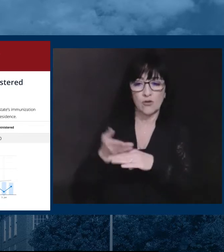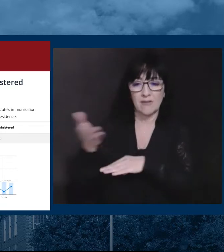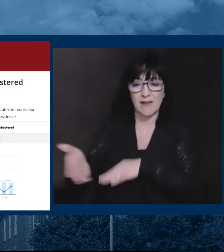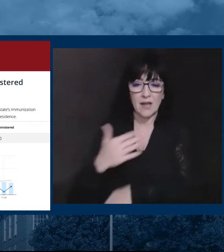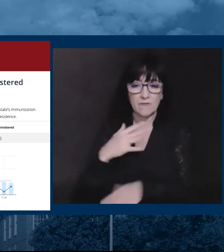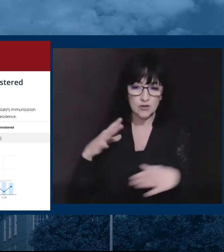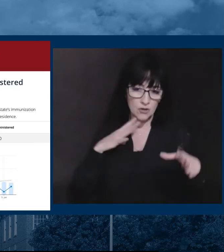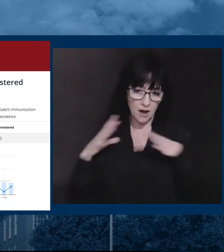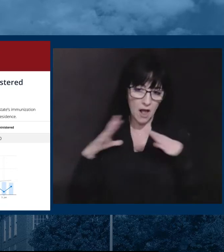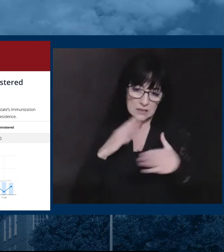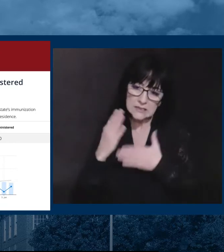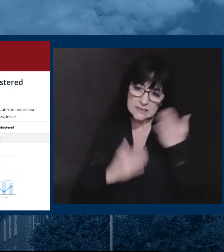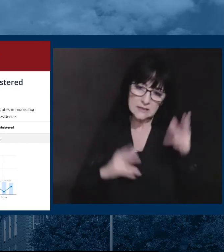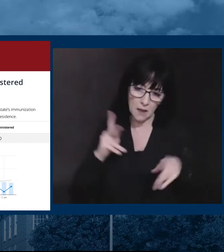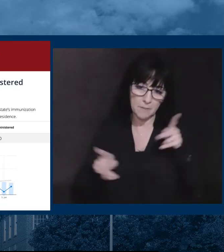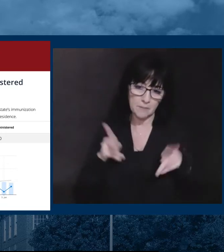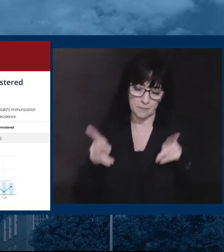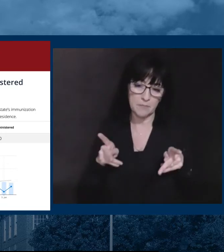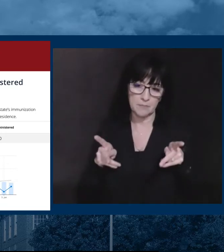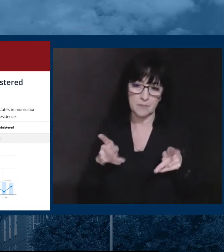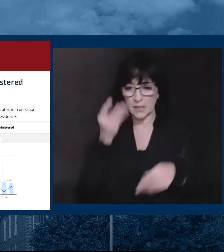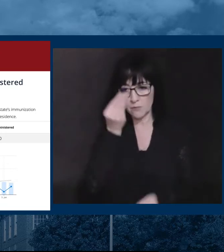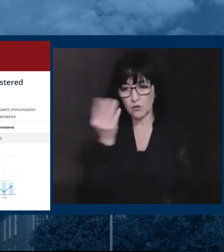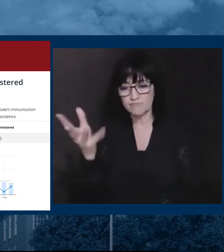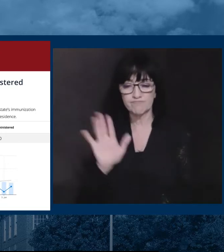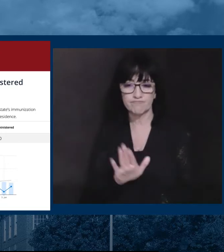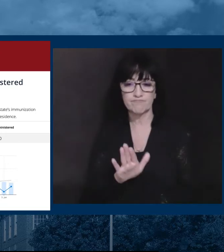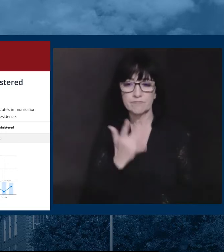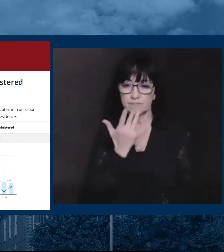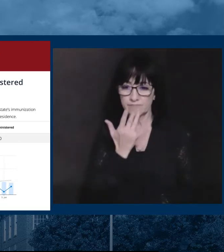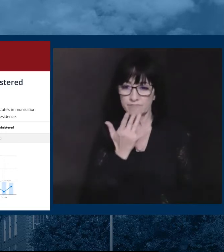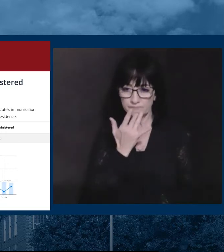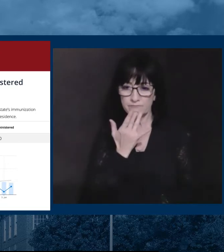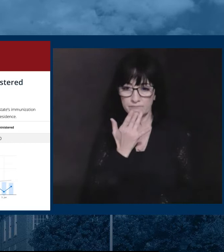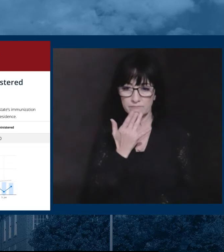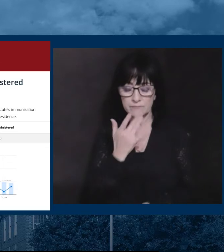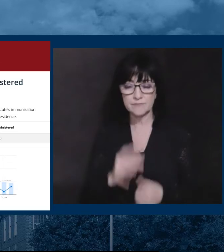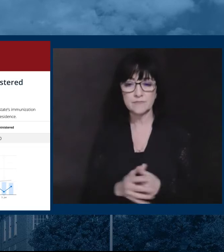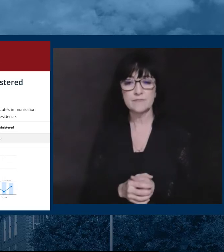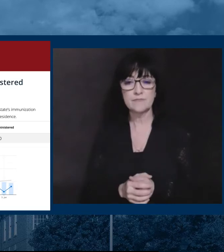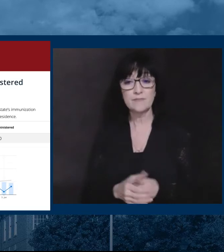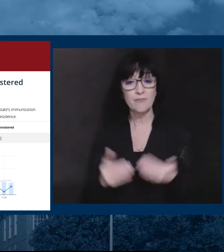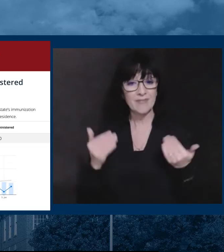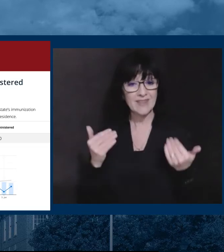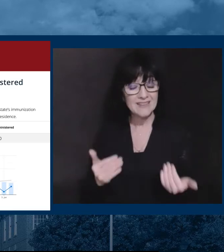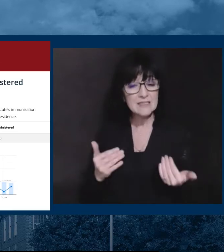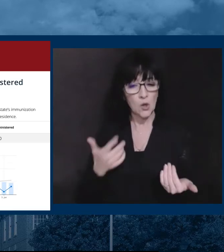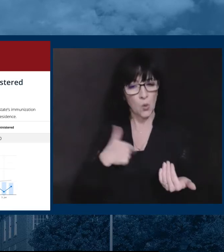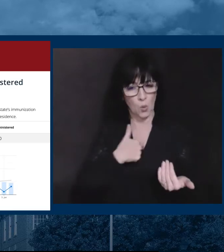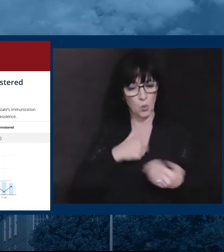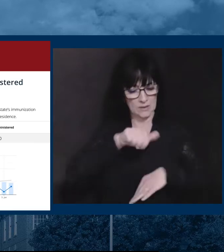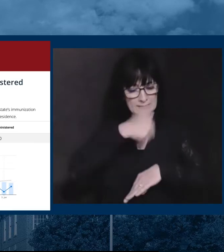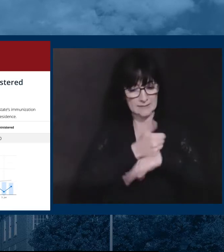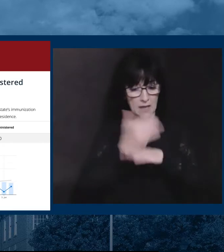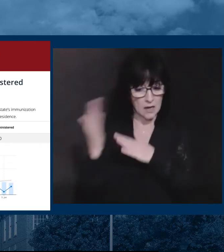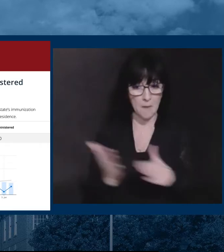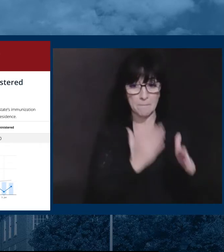who wants one while following the phased allocation plan as quickly as